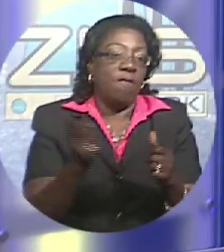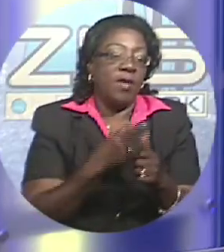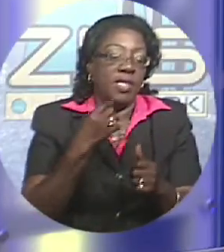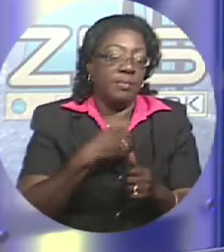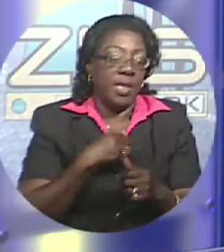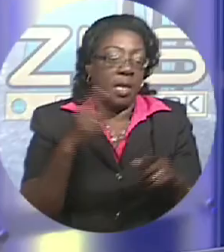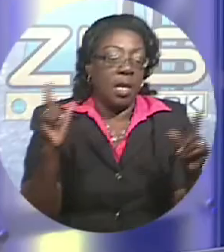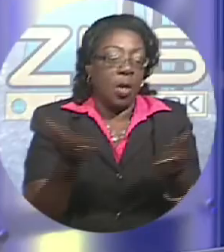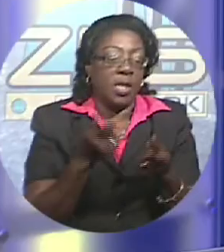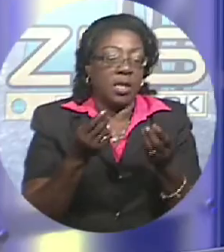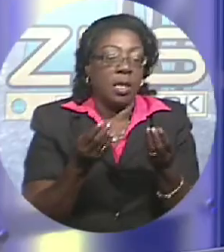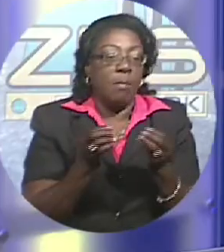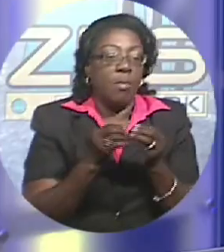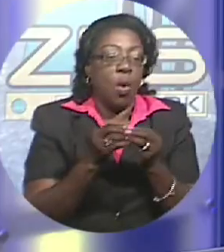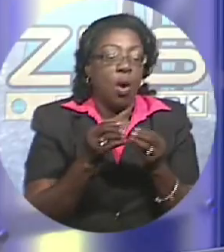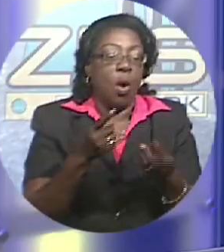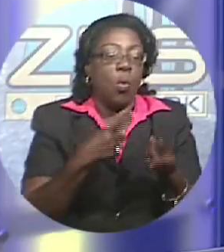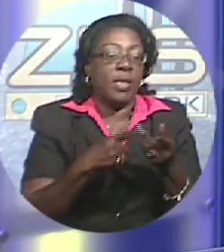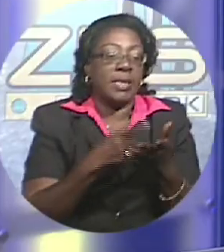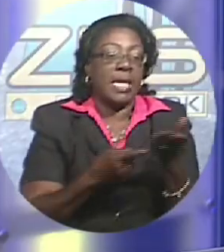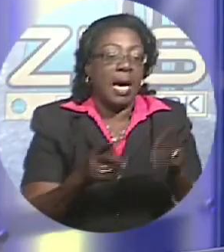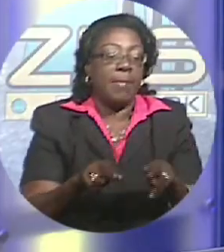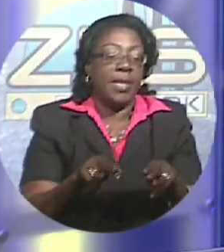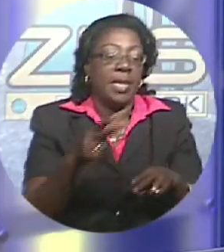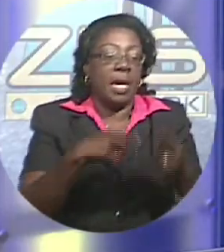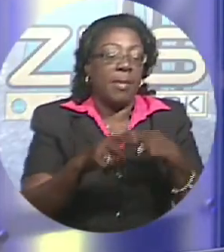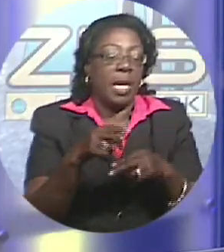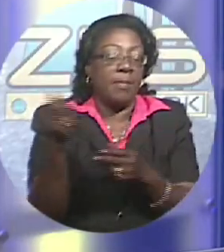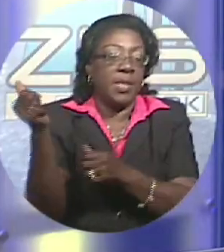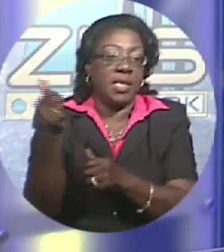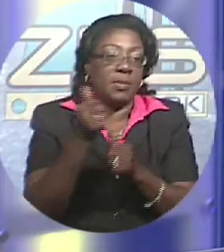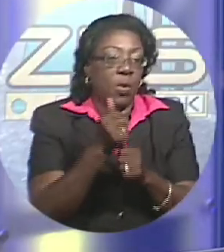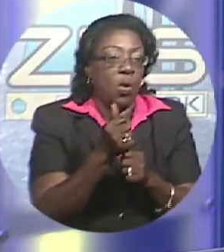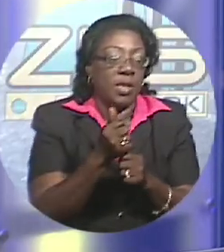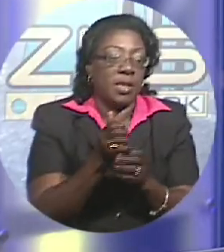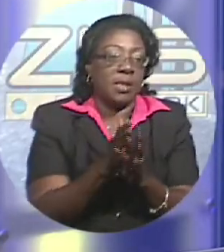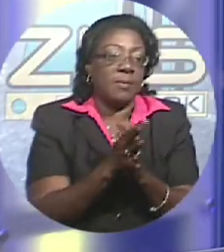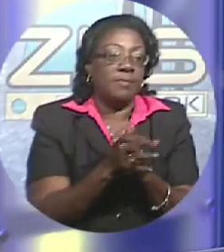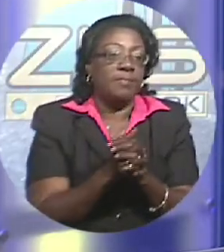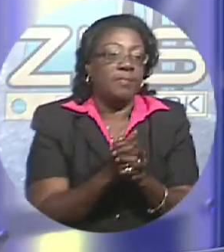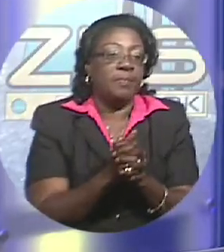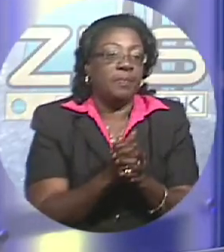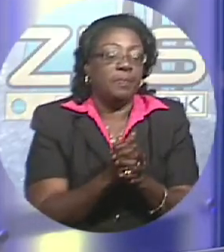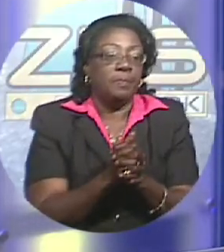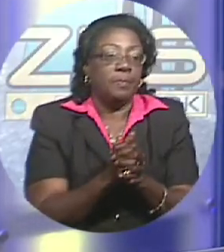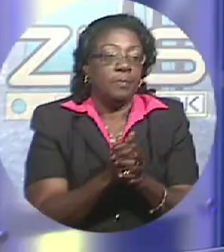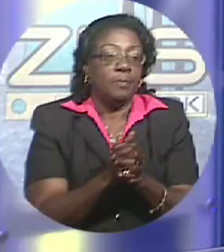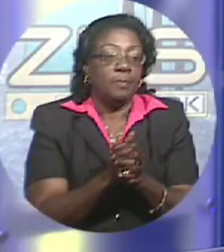more of what happened at the games so far coming up in sports with Julian Gibson. That's after the break.